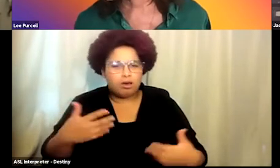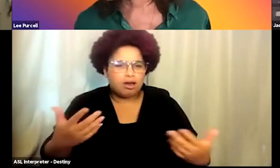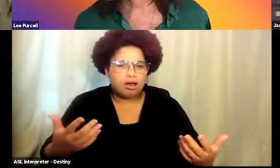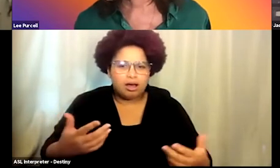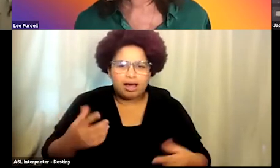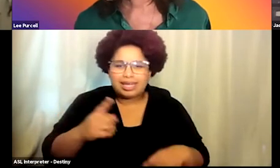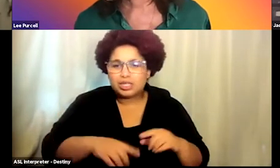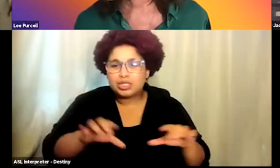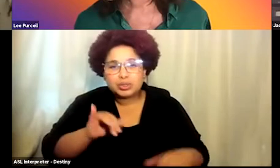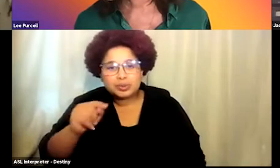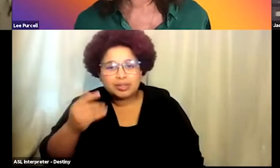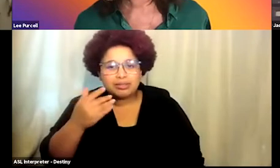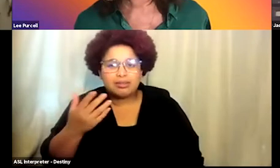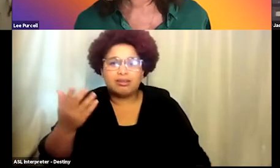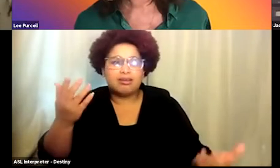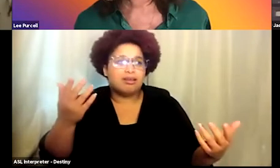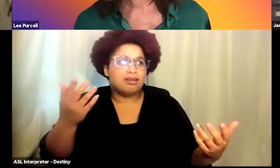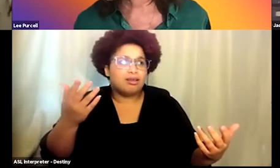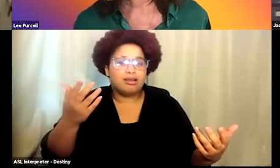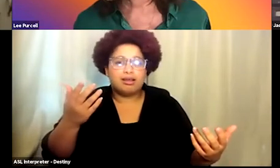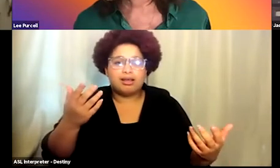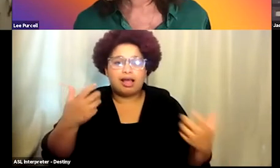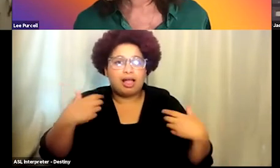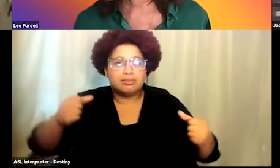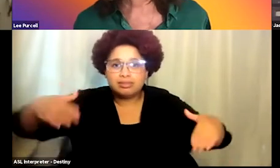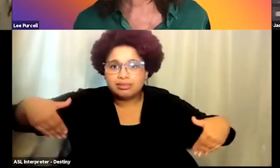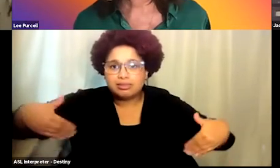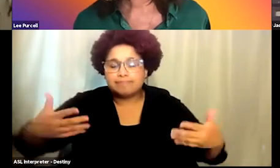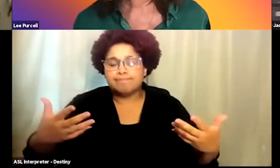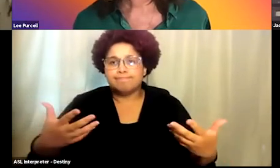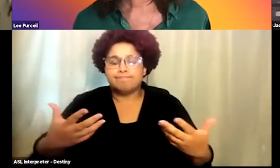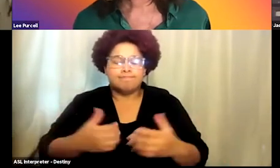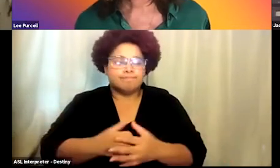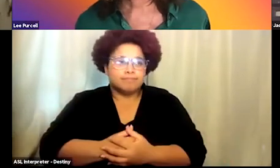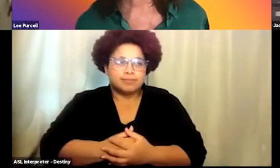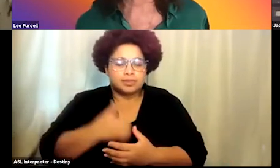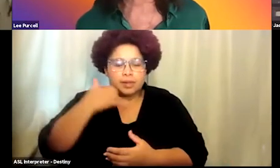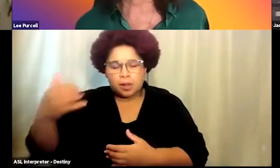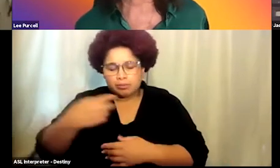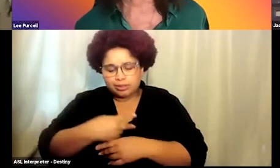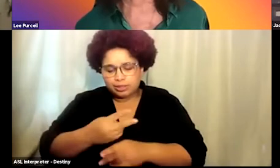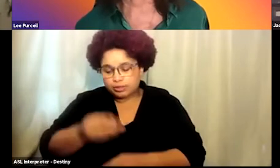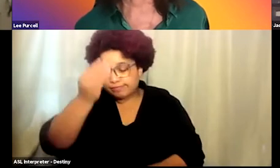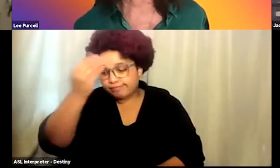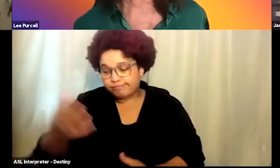I could do it because I hadn't recovered from surgery. So I called production and